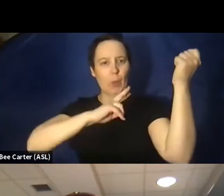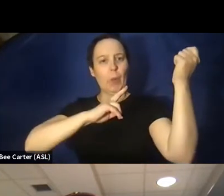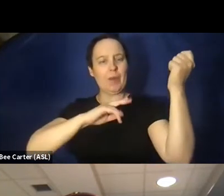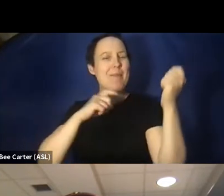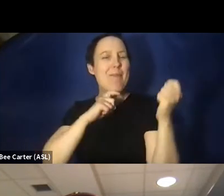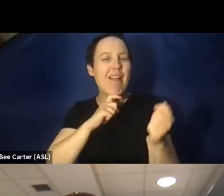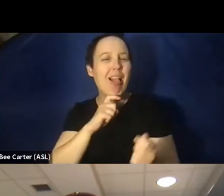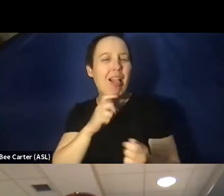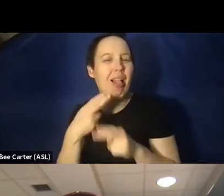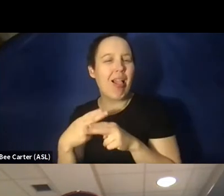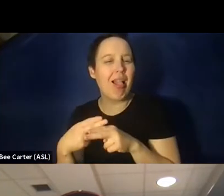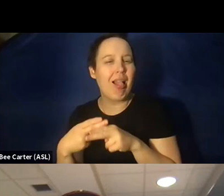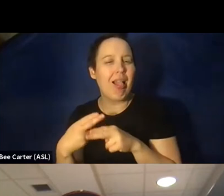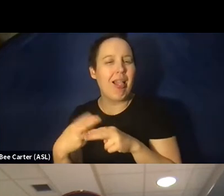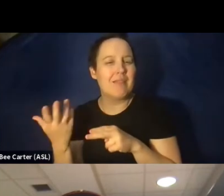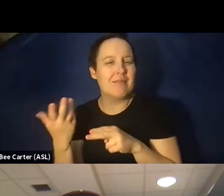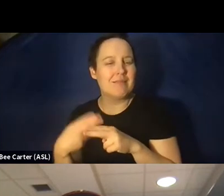What are they called, Rebecca M?